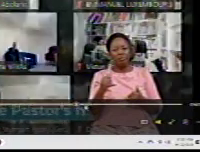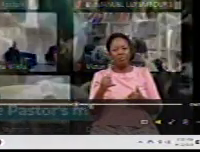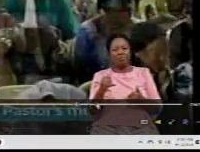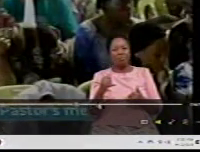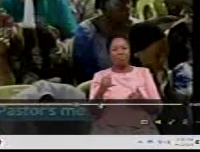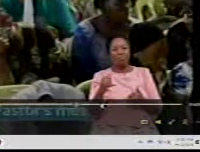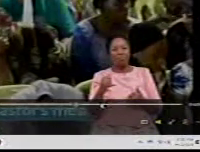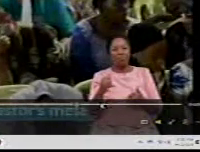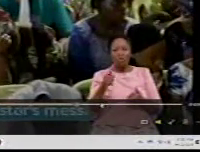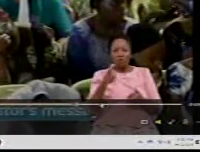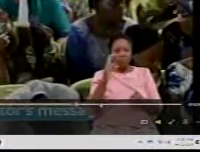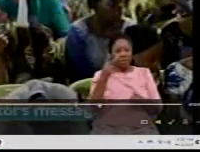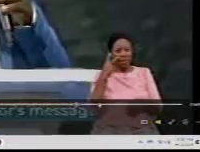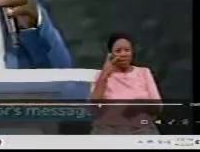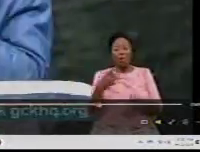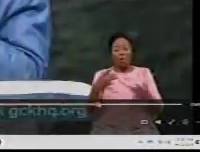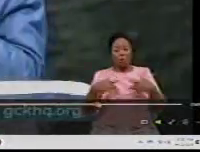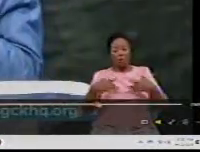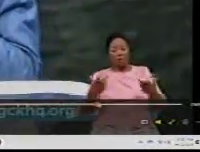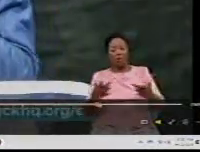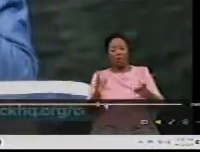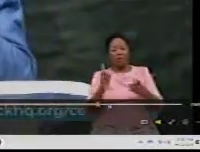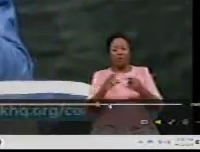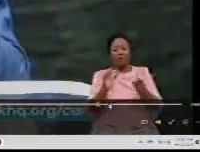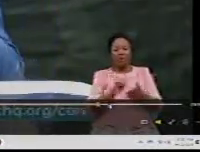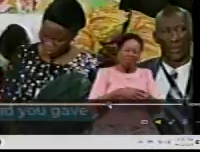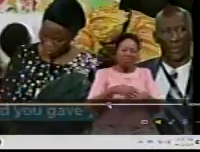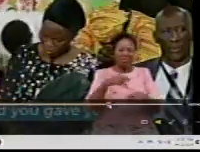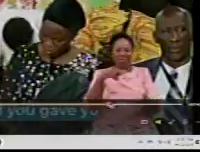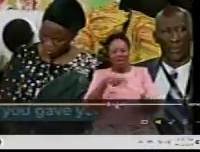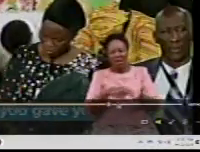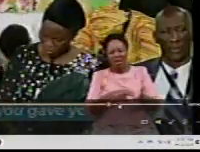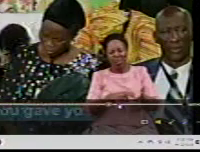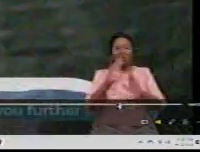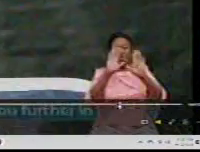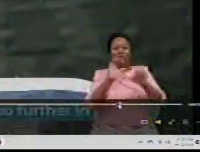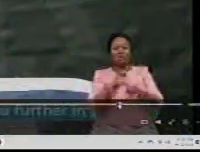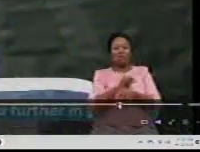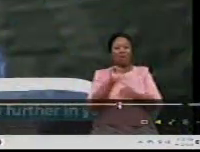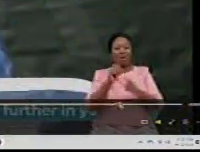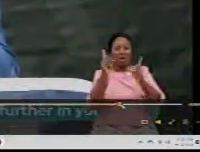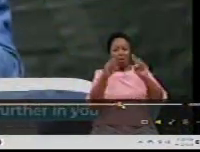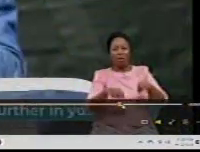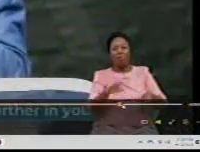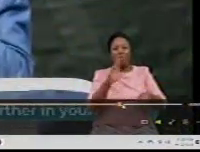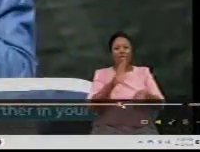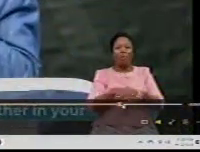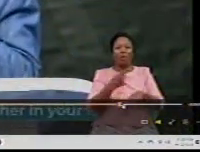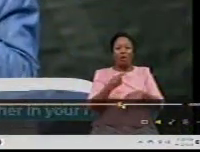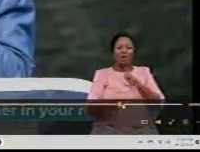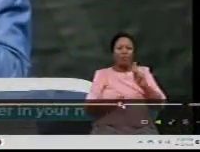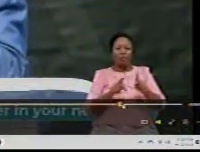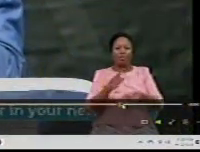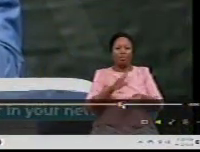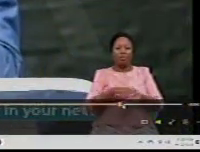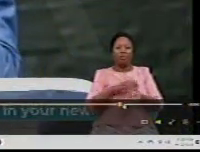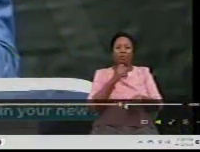You will see a link there. Your name, be stable and wait the people in time.